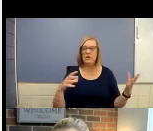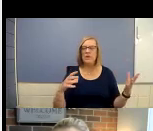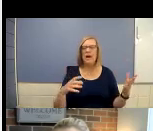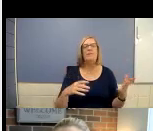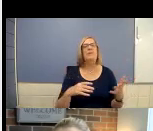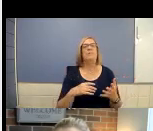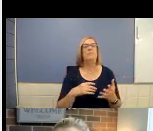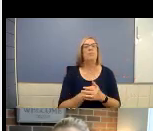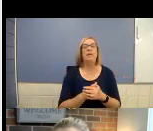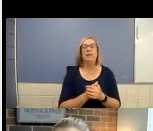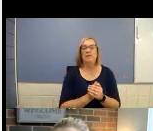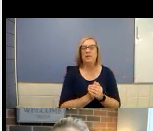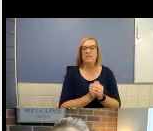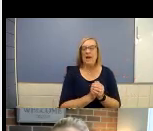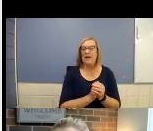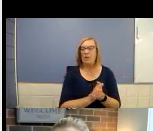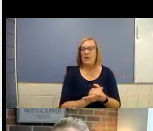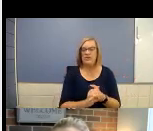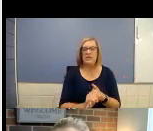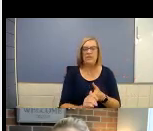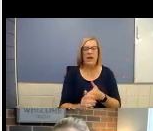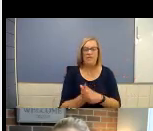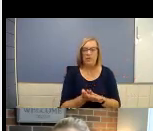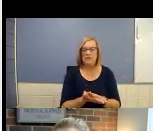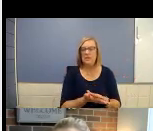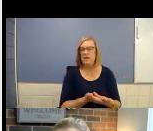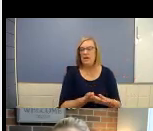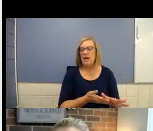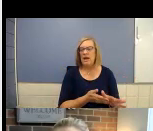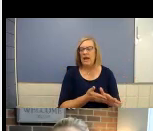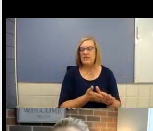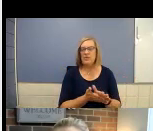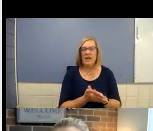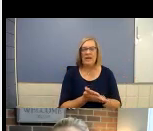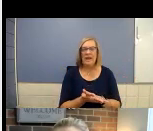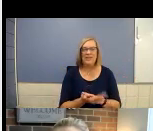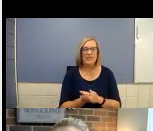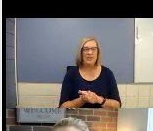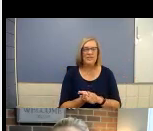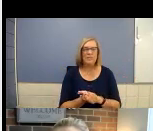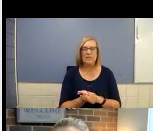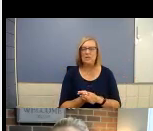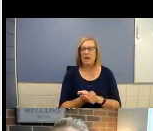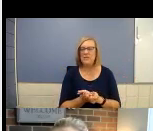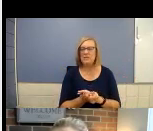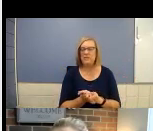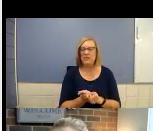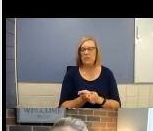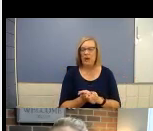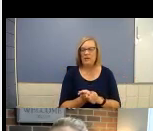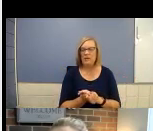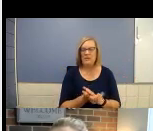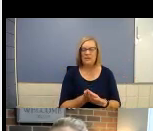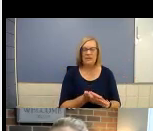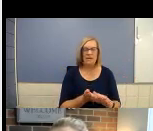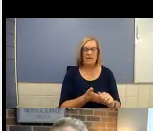overview. So I would really love to have a question if you have one, and so that I can answer something that you might specifically